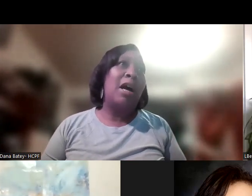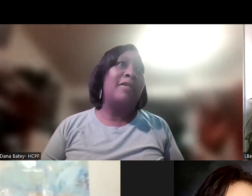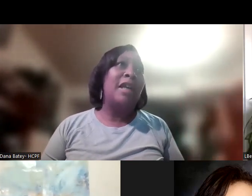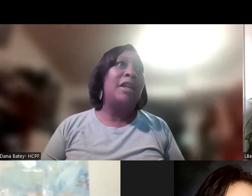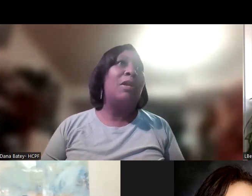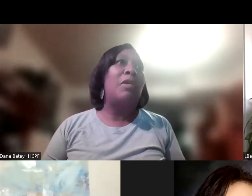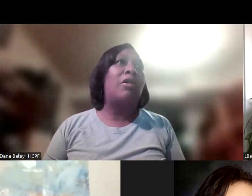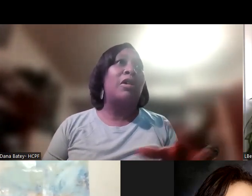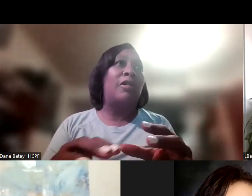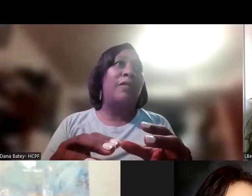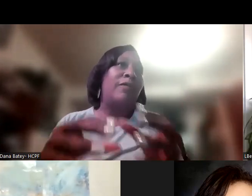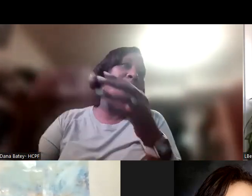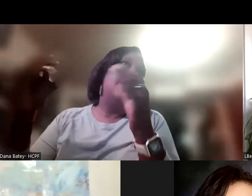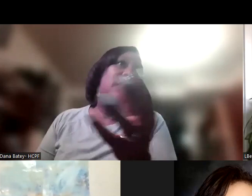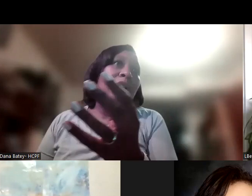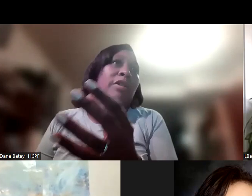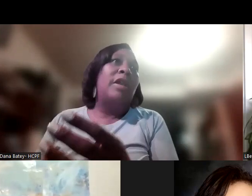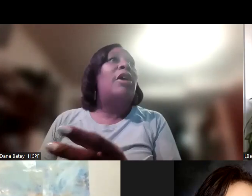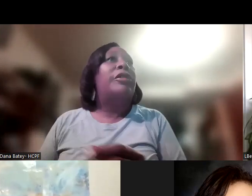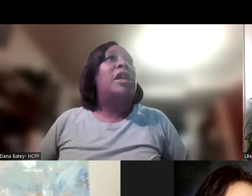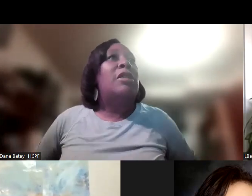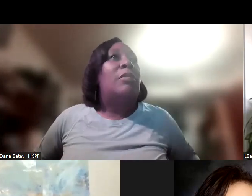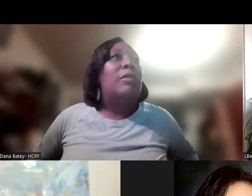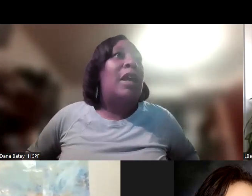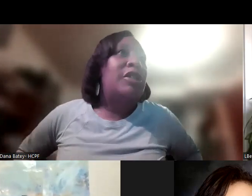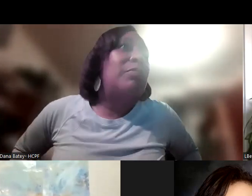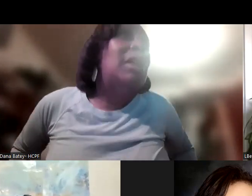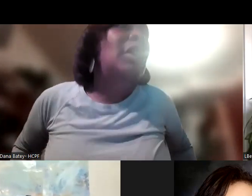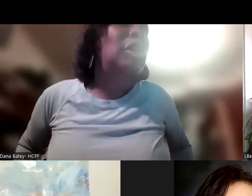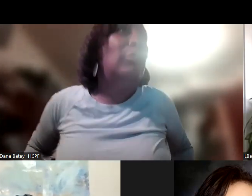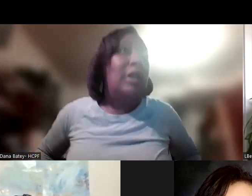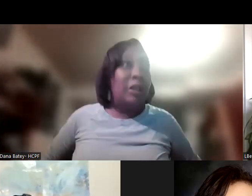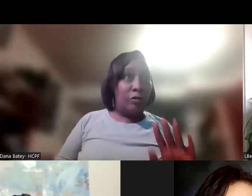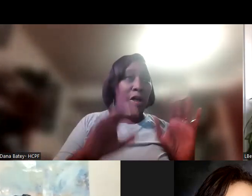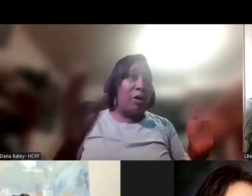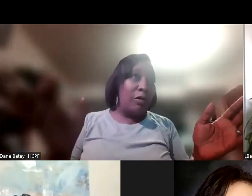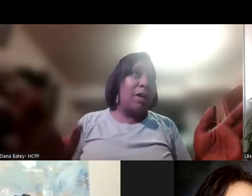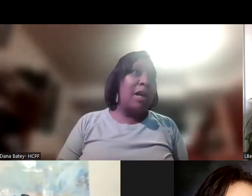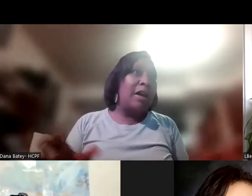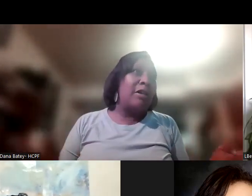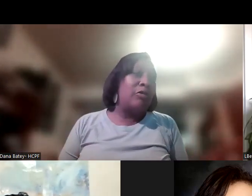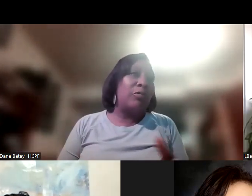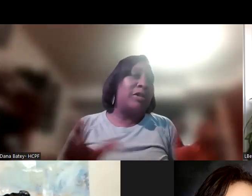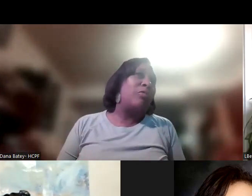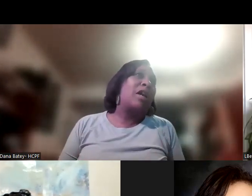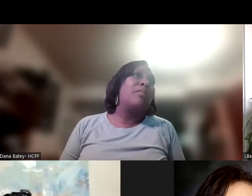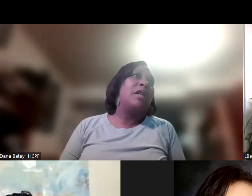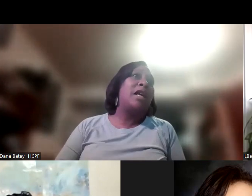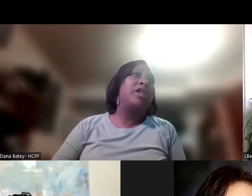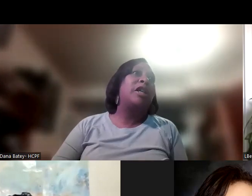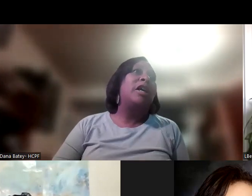the midwives need to be part of the health team. They should be included, is, you know, coming out of this group is